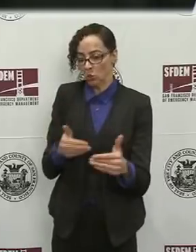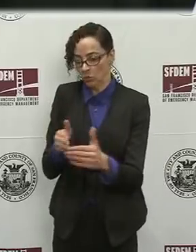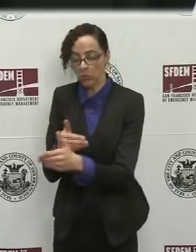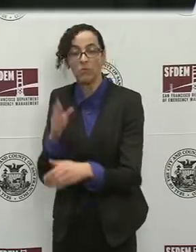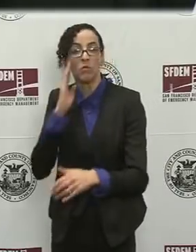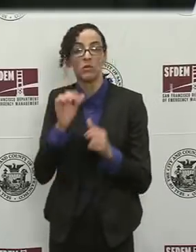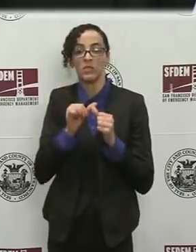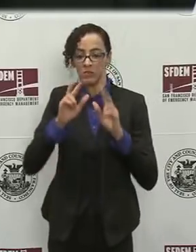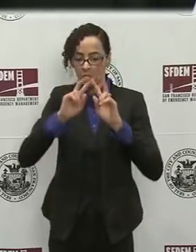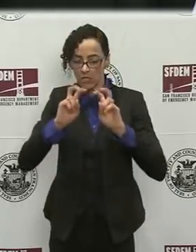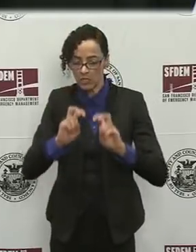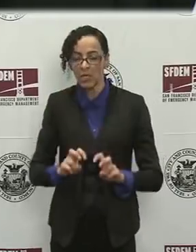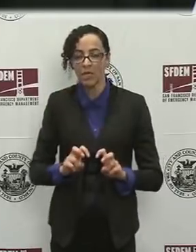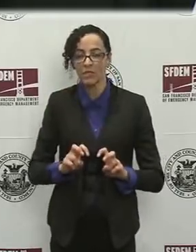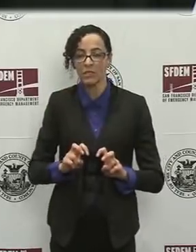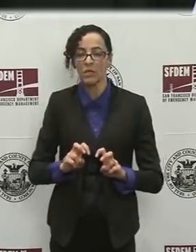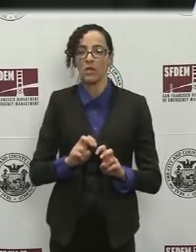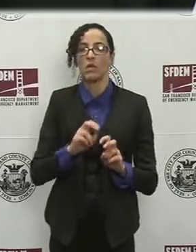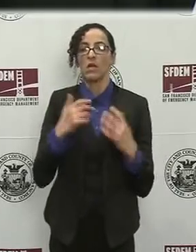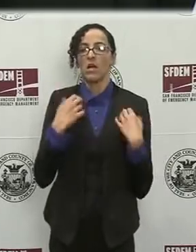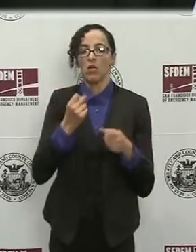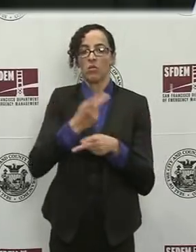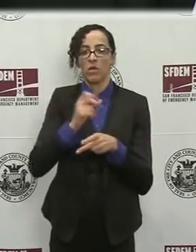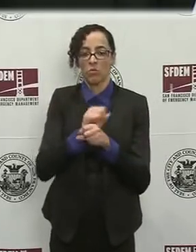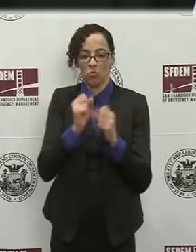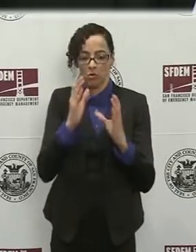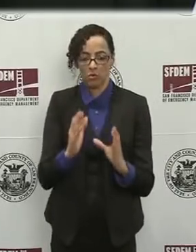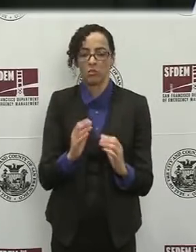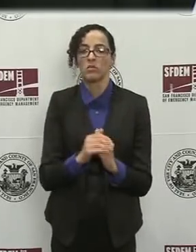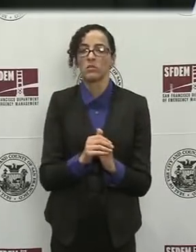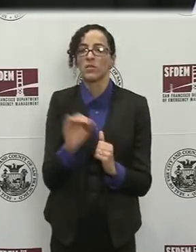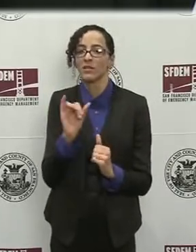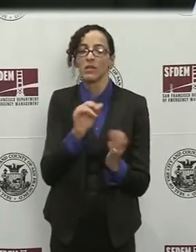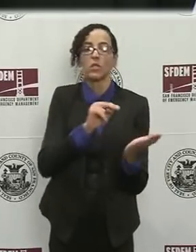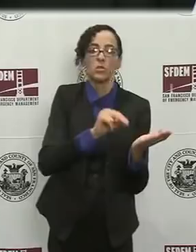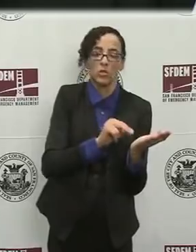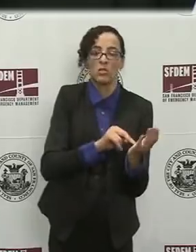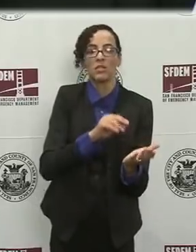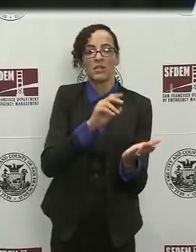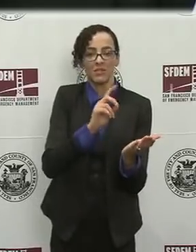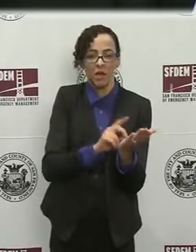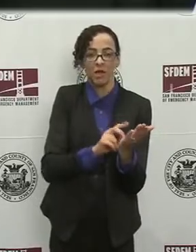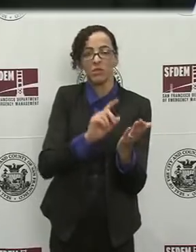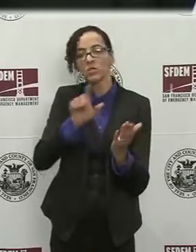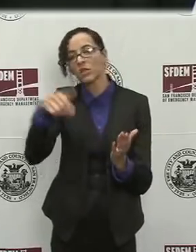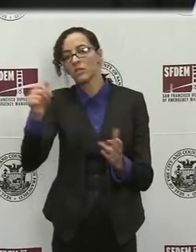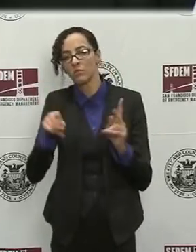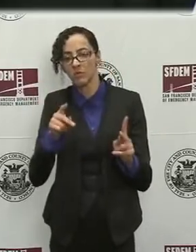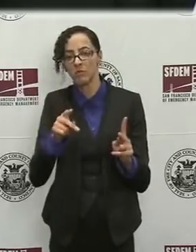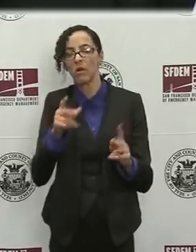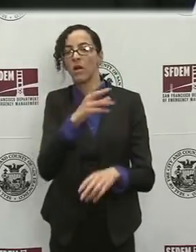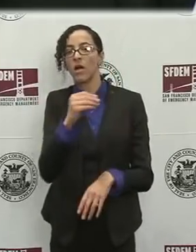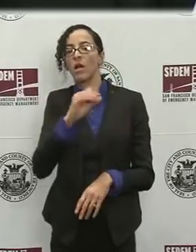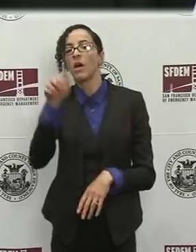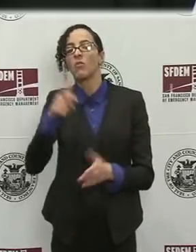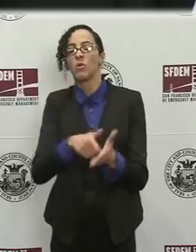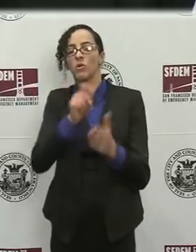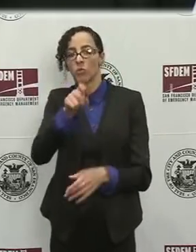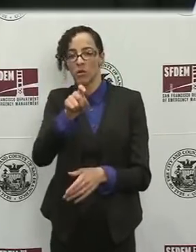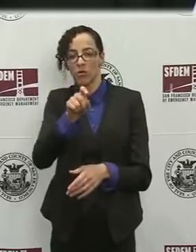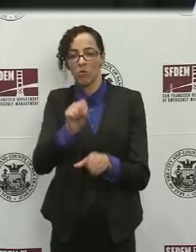healthcare workers, nurses, doctors, and others, plus other critical first responders, medical social workers, law